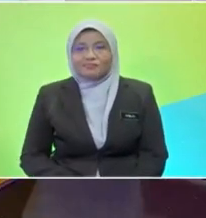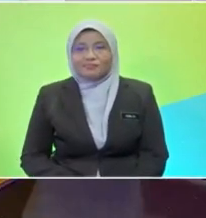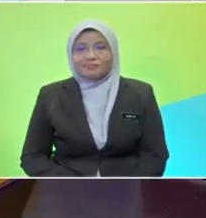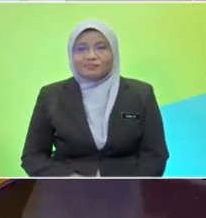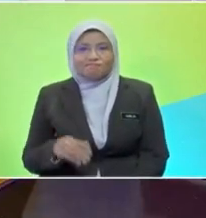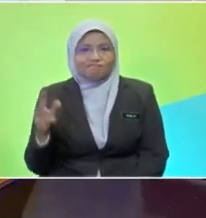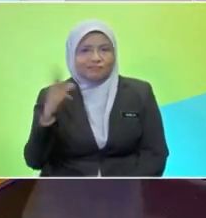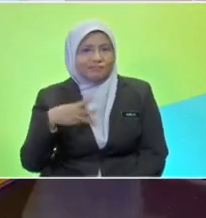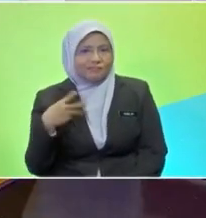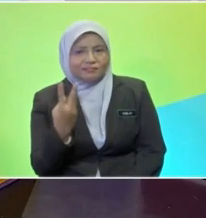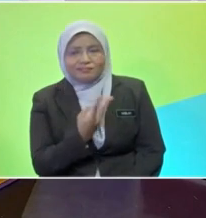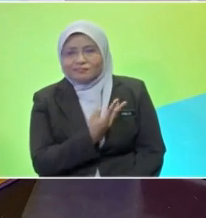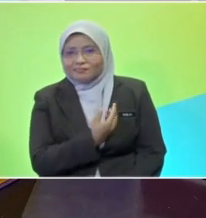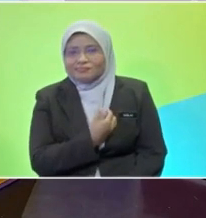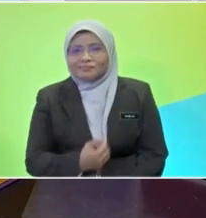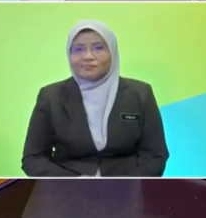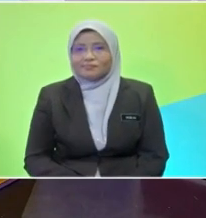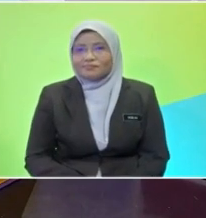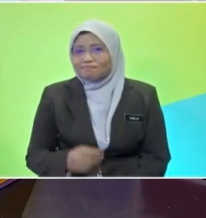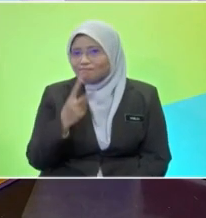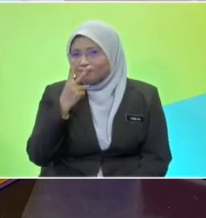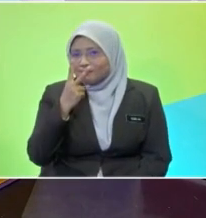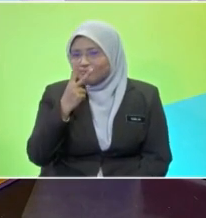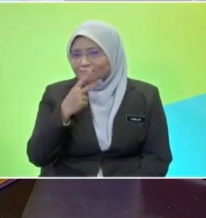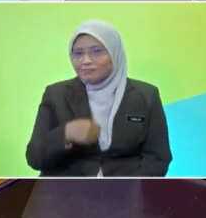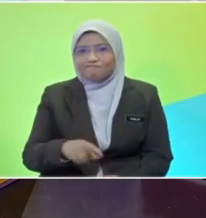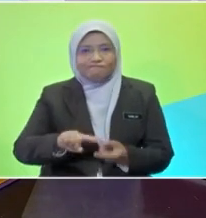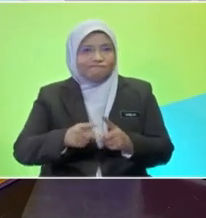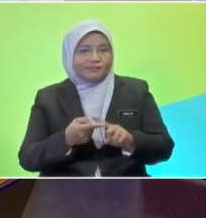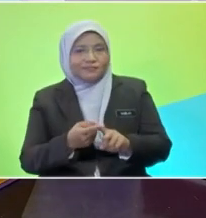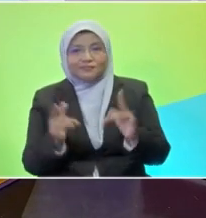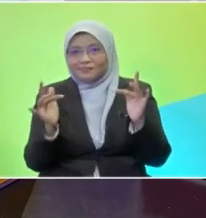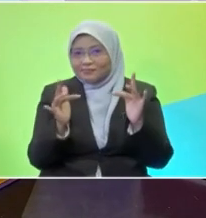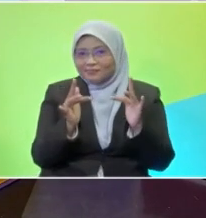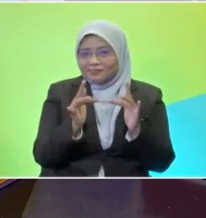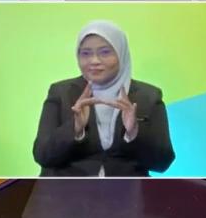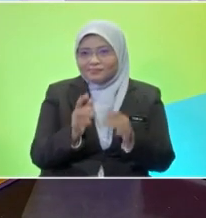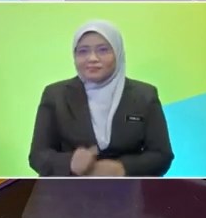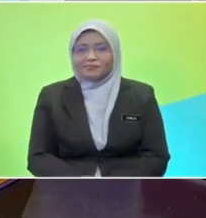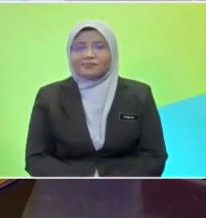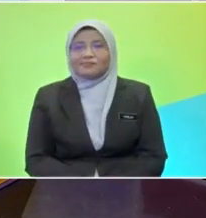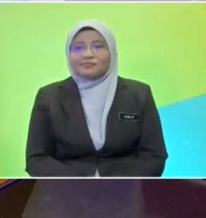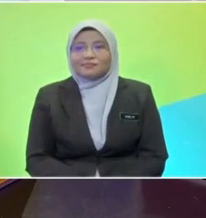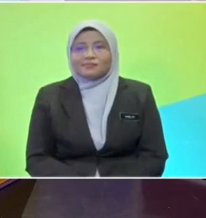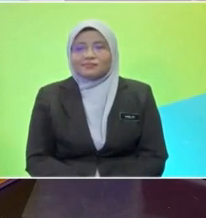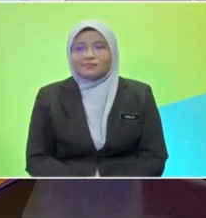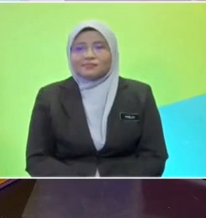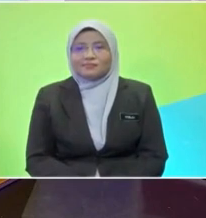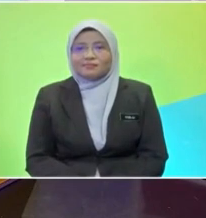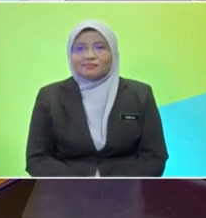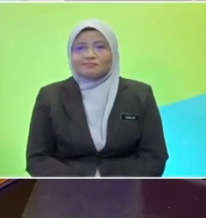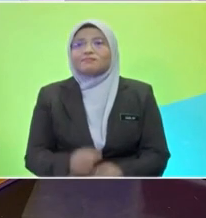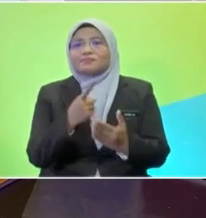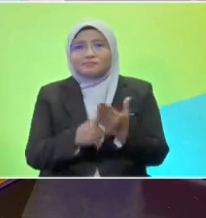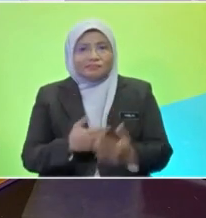our friends in the Google Meet. All right. What happened to Shifa? Okay. Let's a quick one. Takif, what's your favorite song,